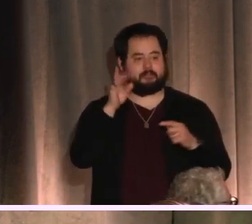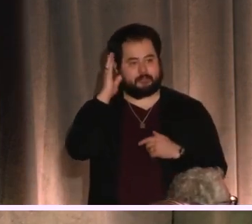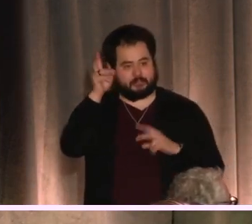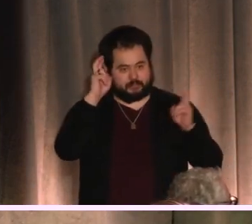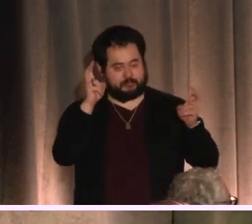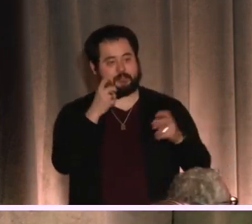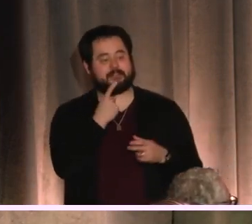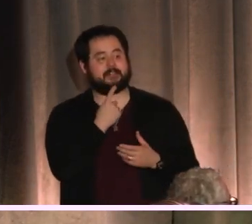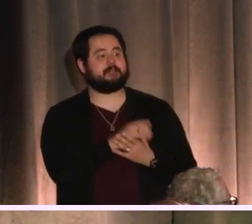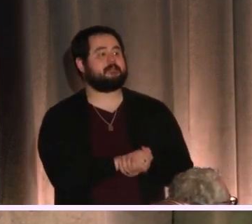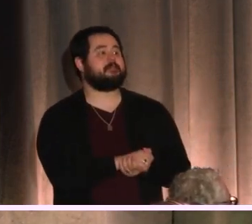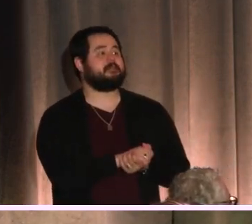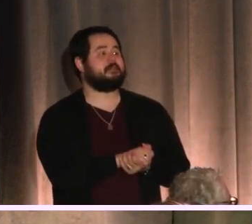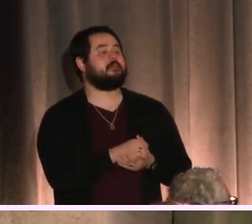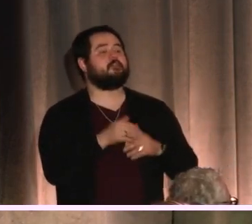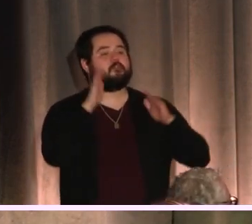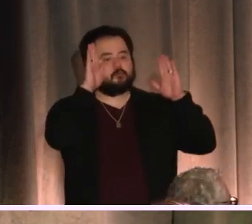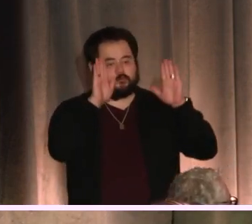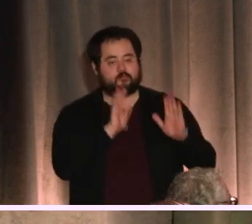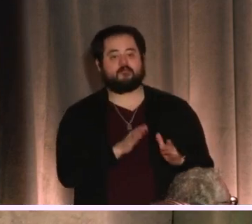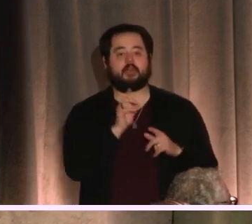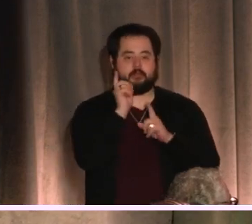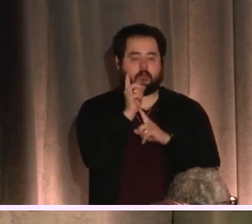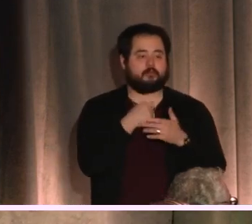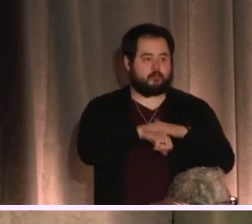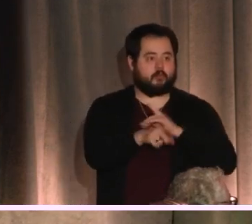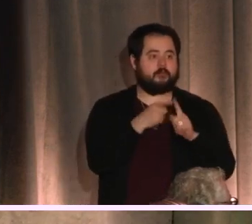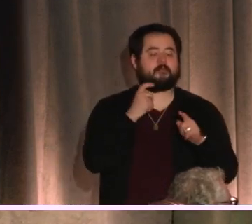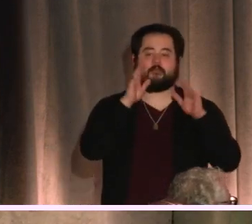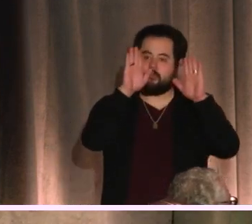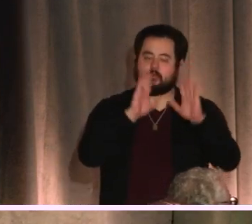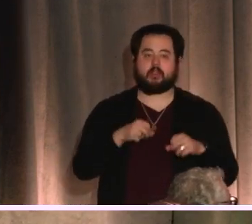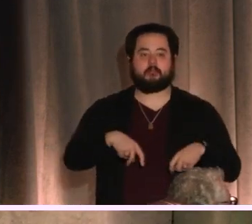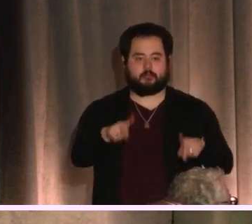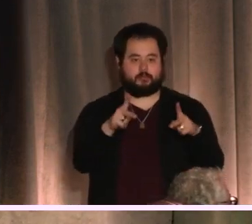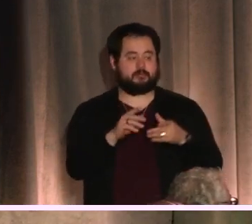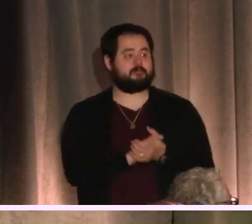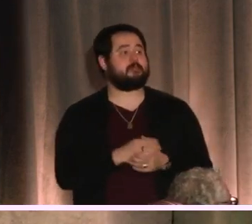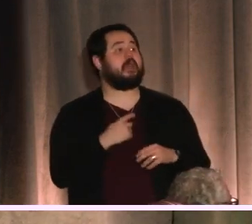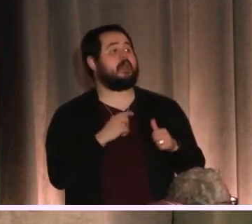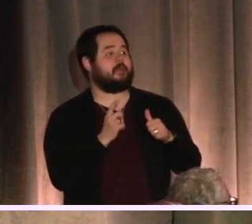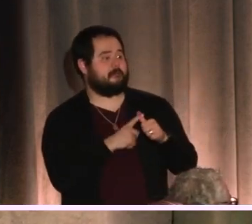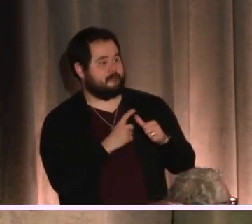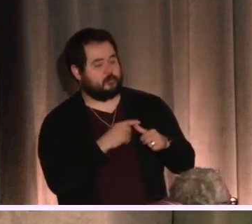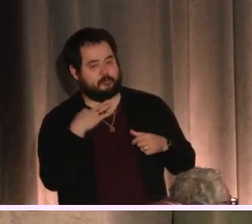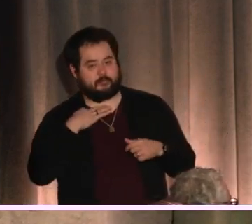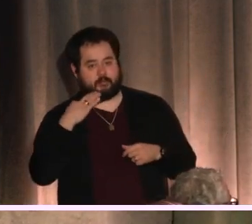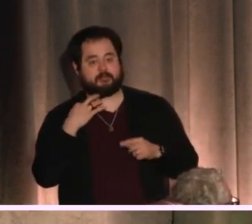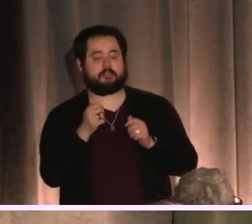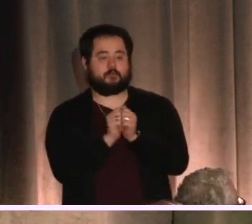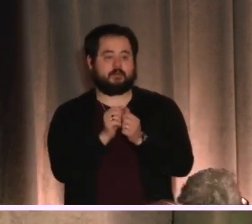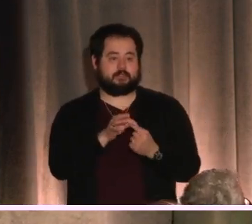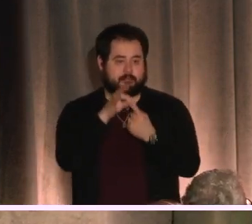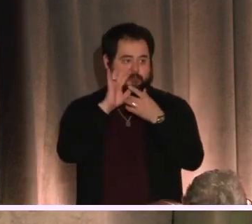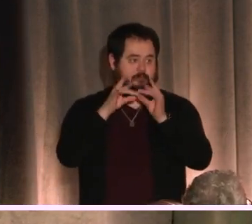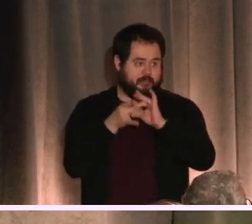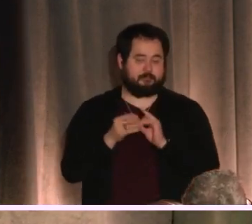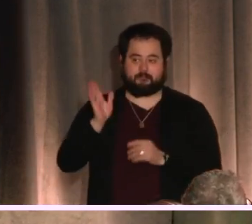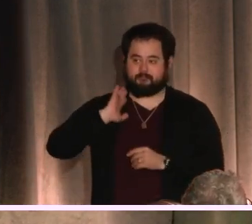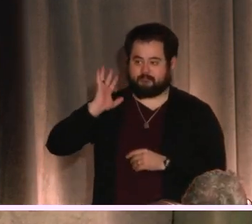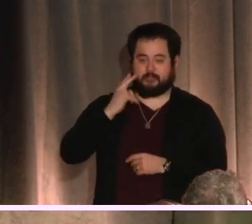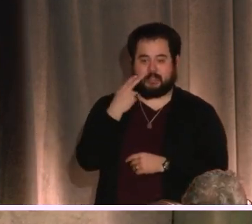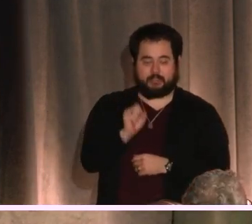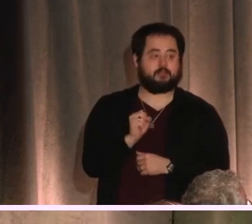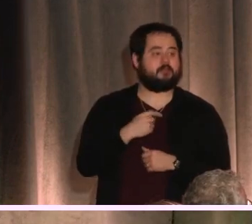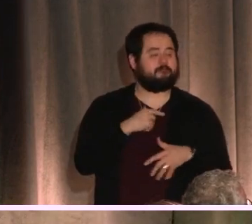are born from great opportunity." I first volunteered with Special Olympics back when I was in high school, freezing my butt off in the snow at the